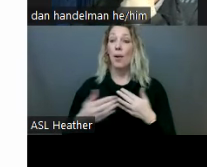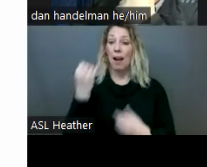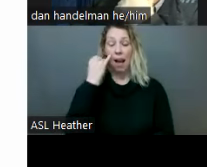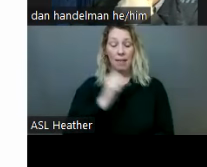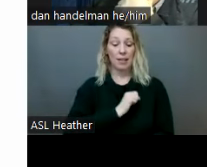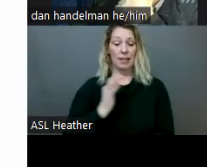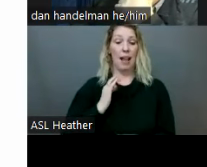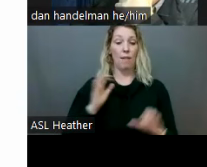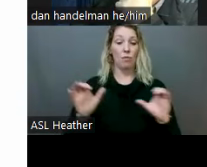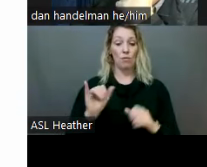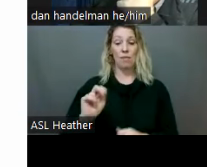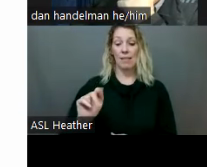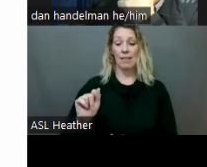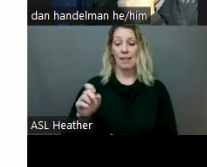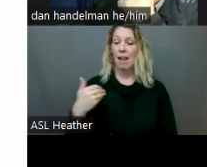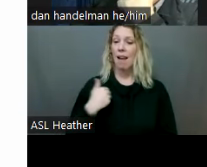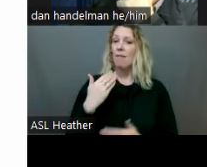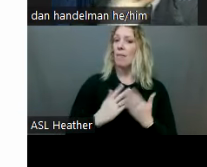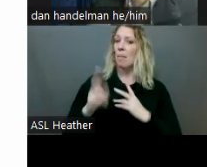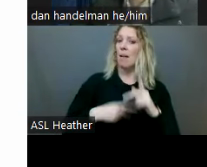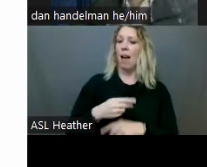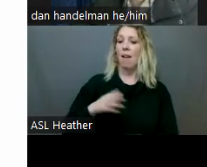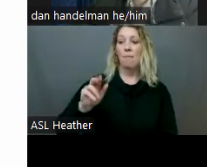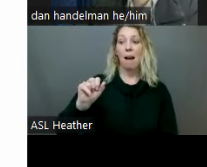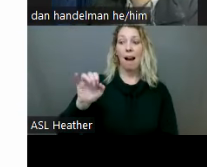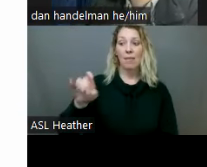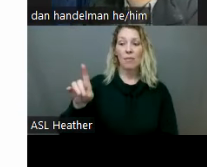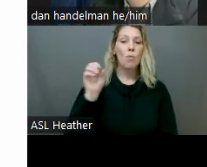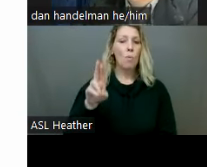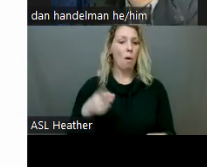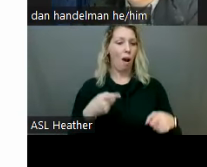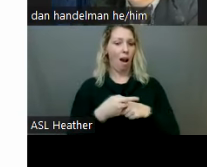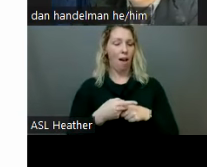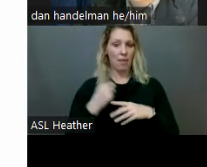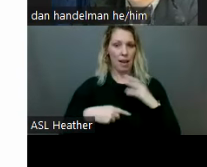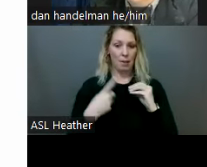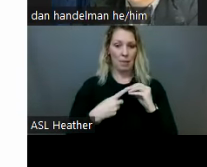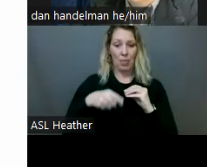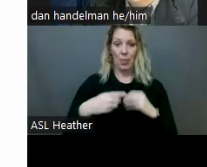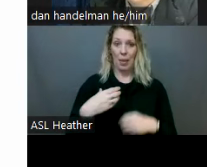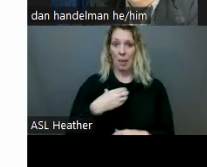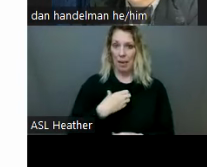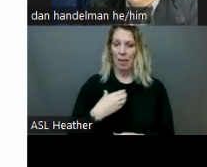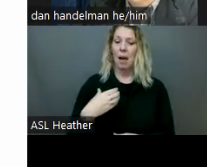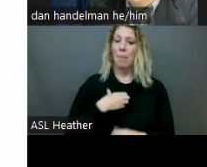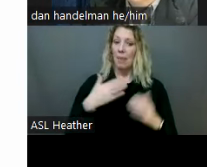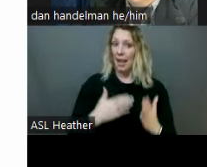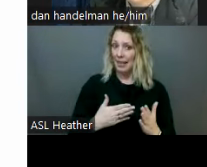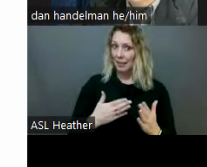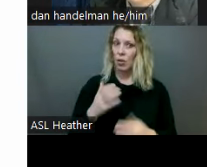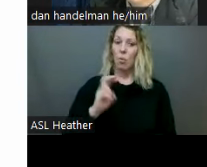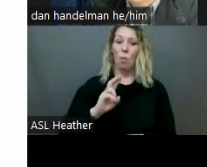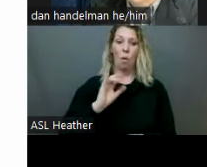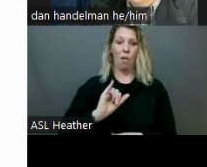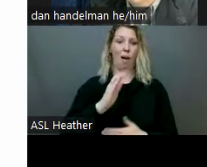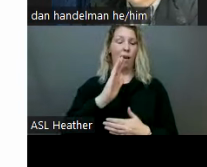staff conducting intake has some kind of bias or conflict regarding the complainant or nature of the